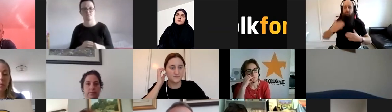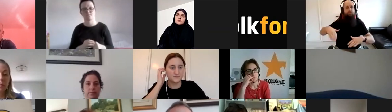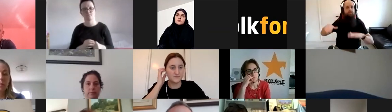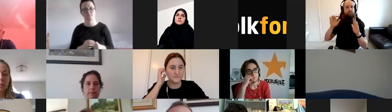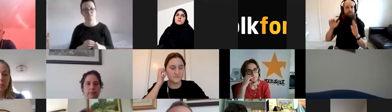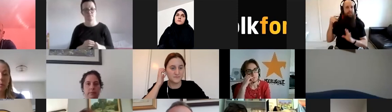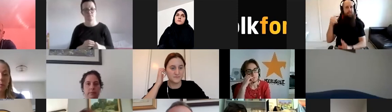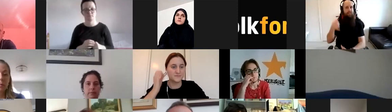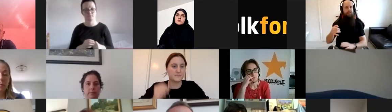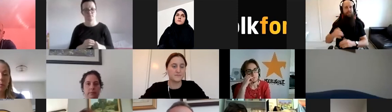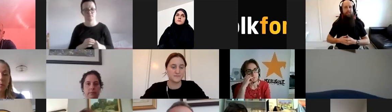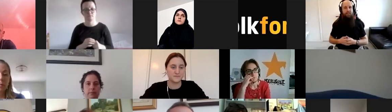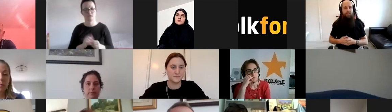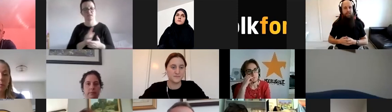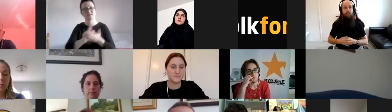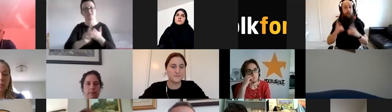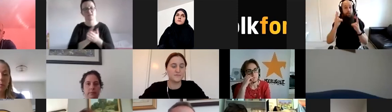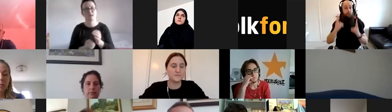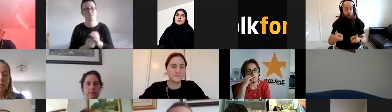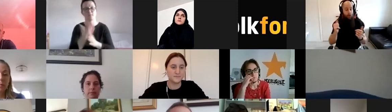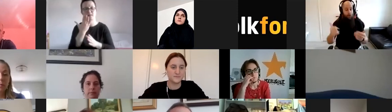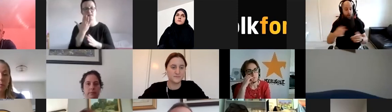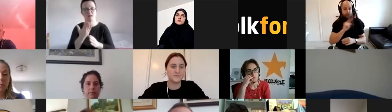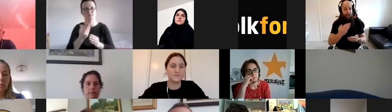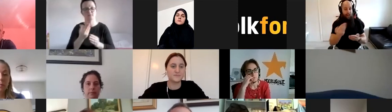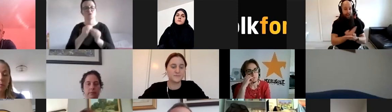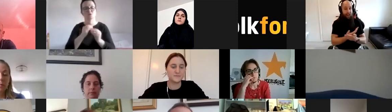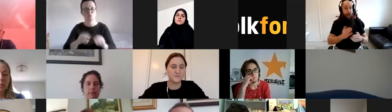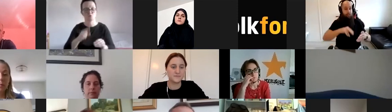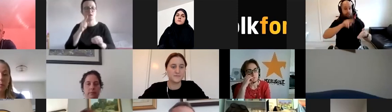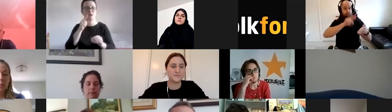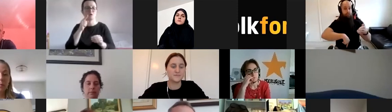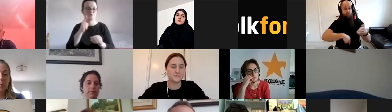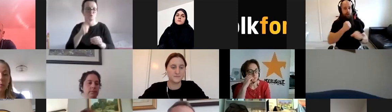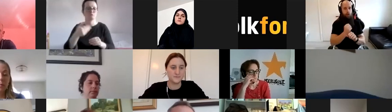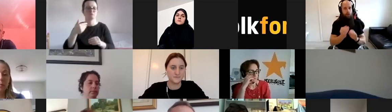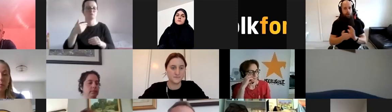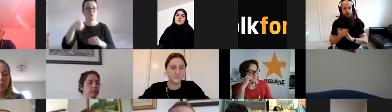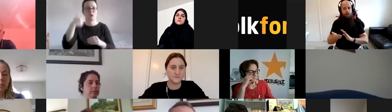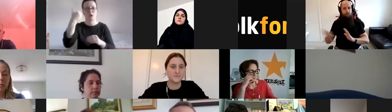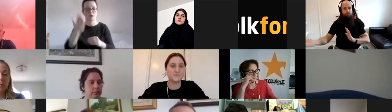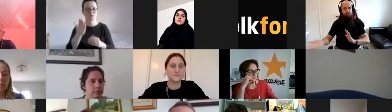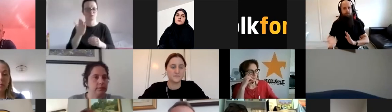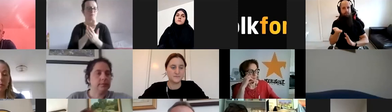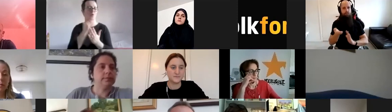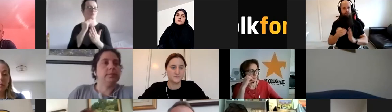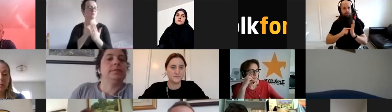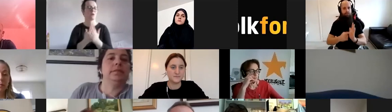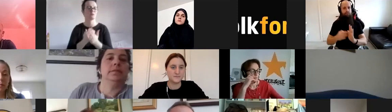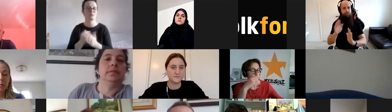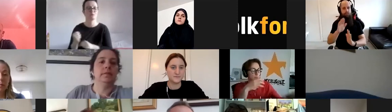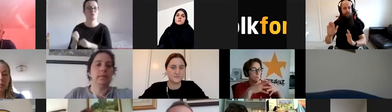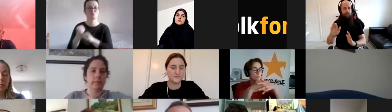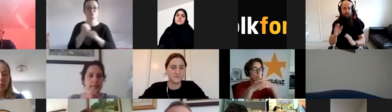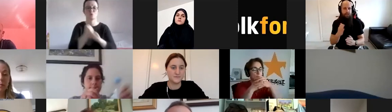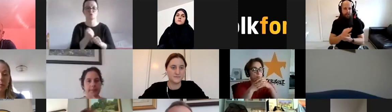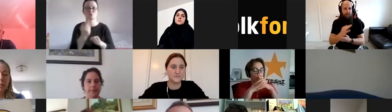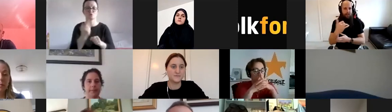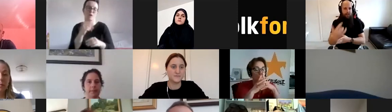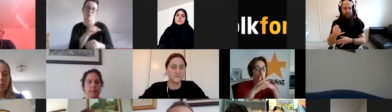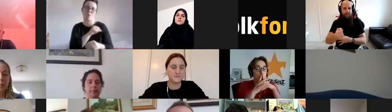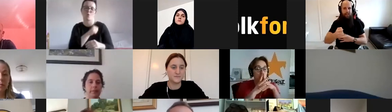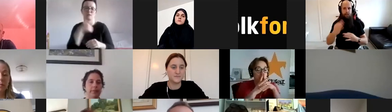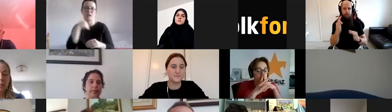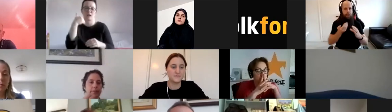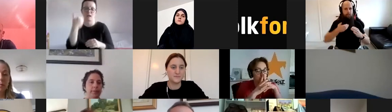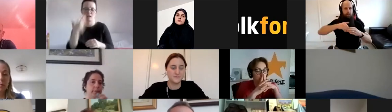obligations of signatory countries to work on their empowerment during the agreement implementation. And this precedent later became a